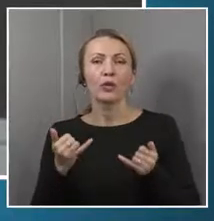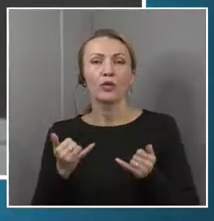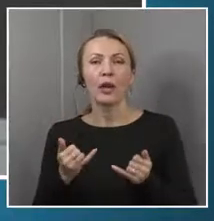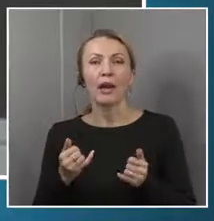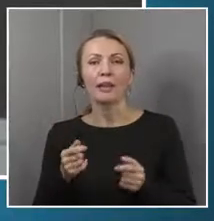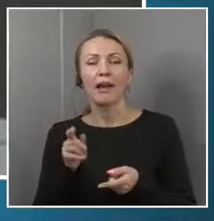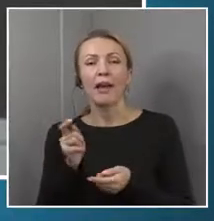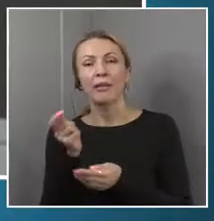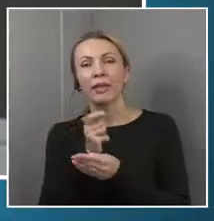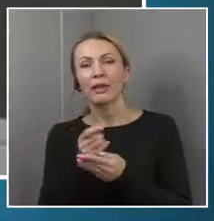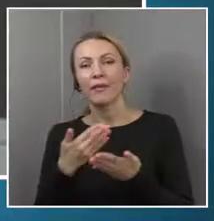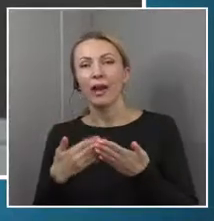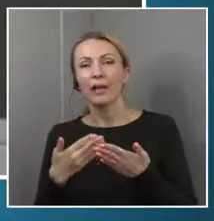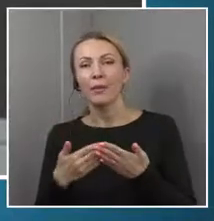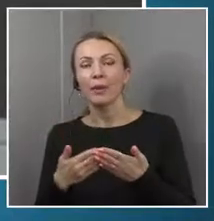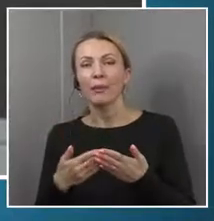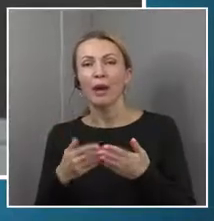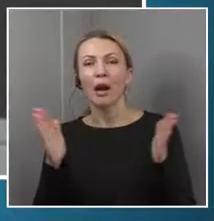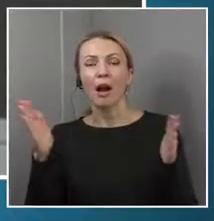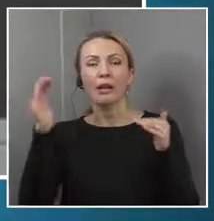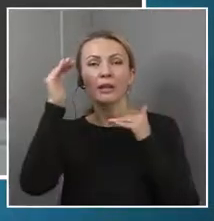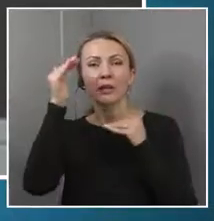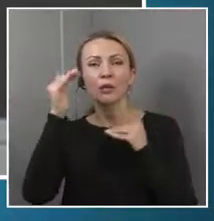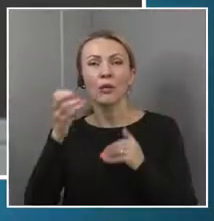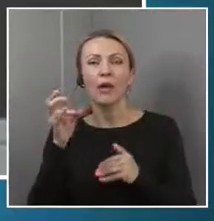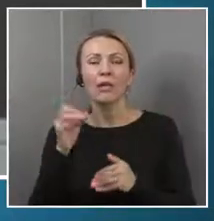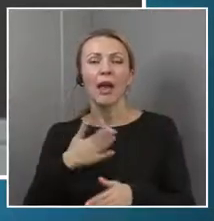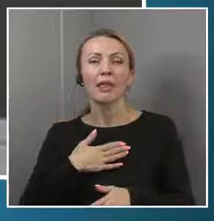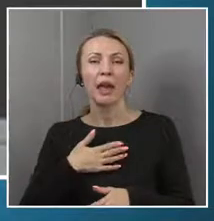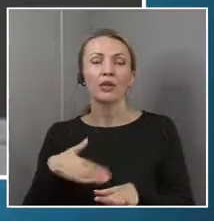some of the speakers, I think, said that the